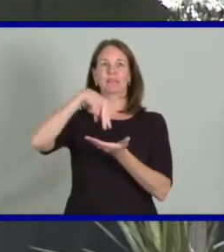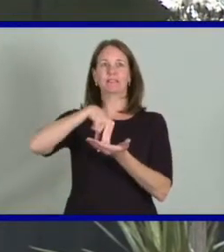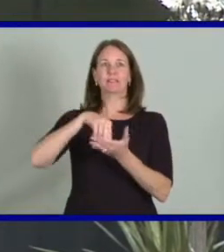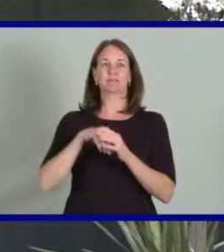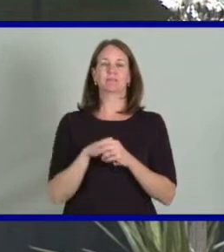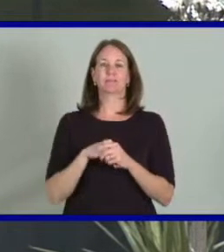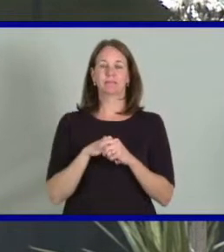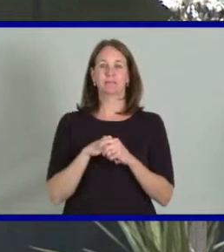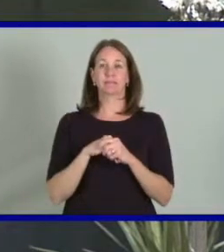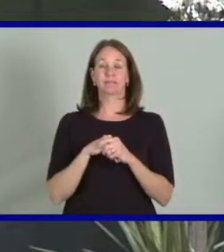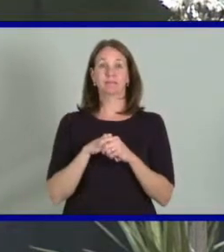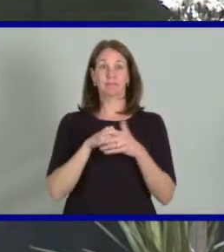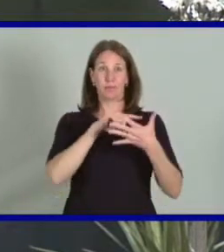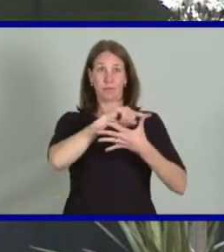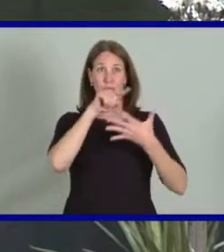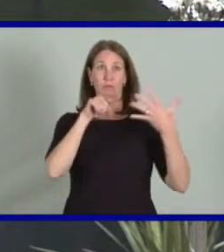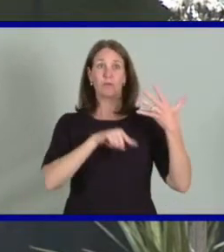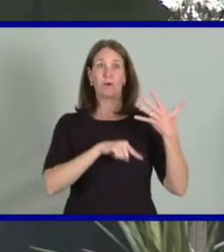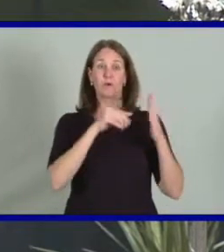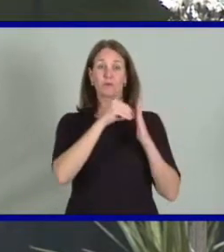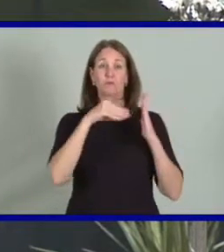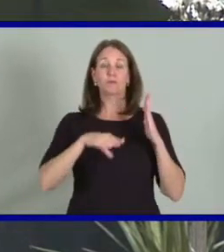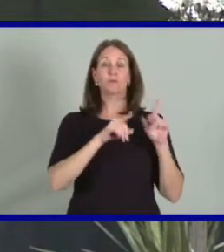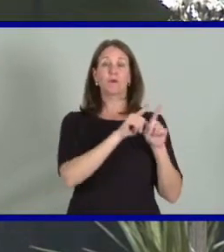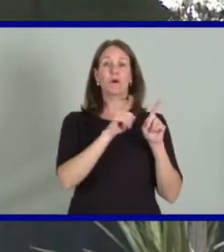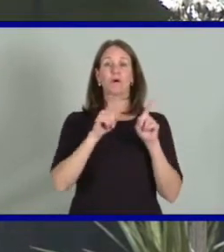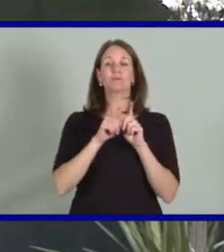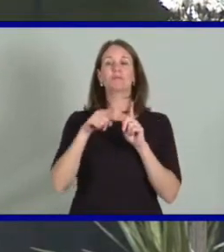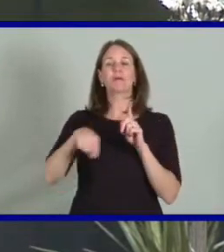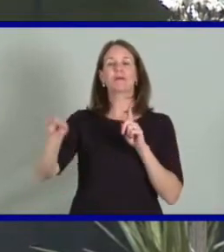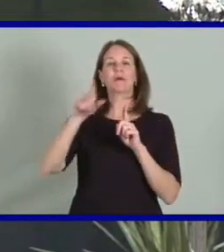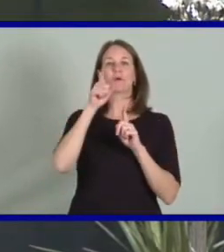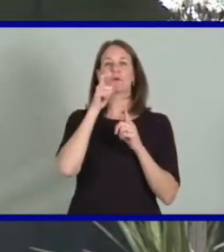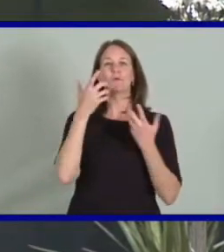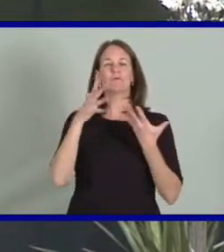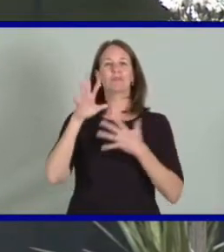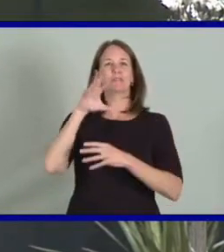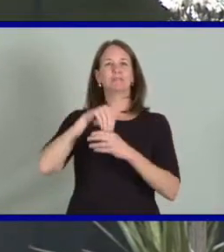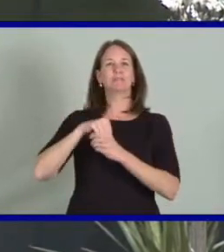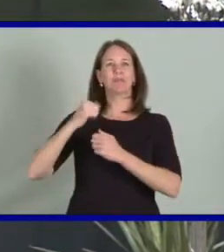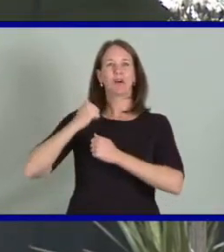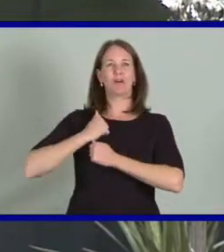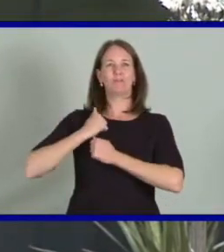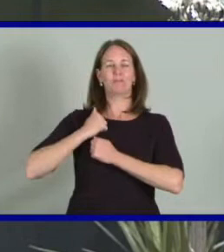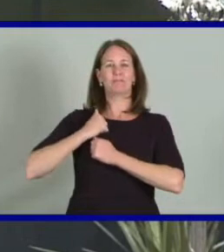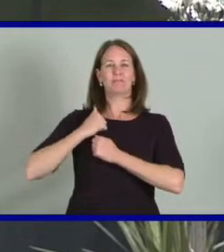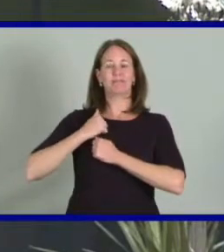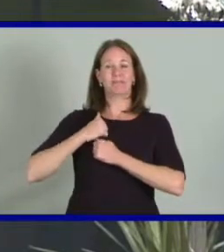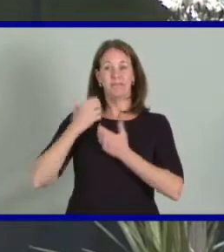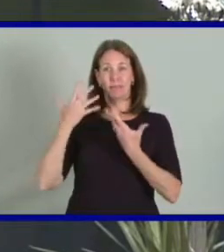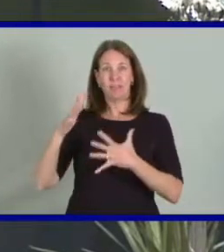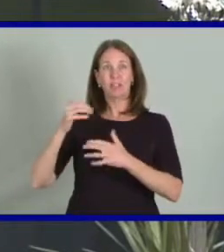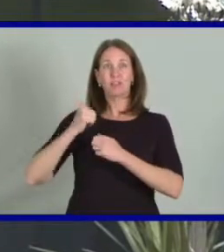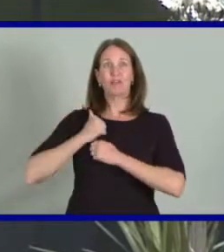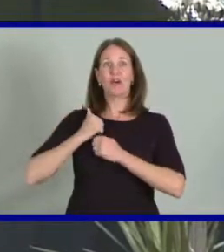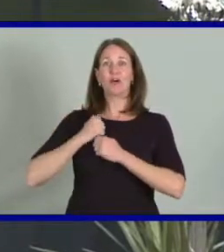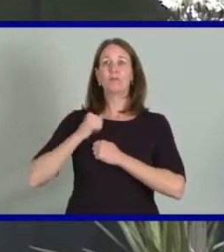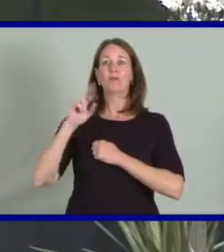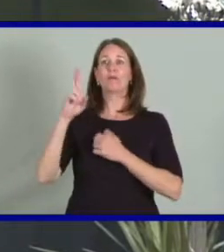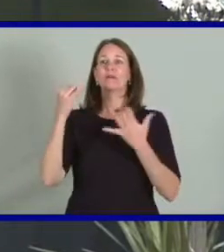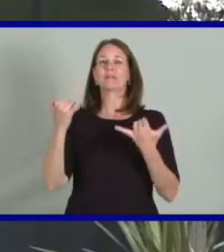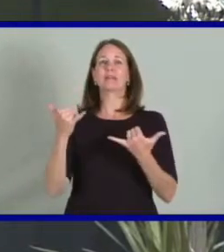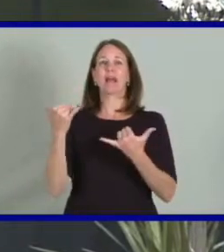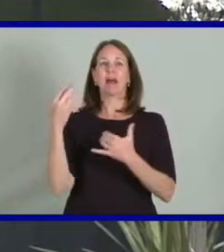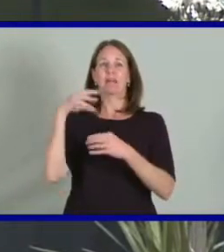to those scholars, we recognize those who've served our nation. Will the graduates who are veterans or current members of the